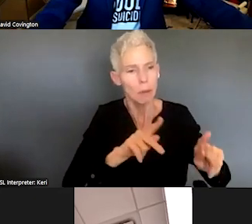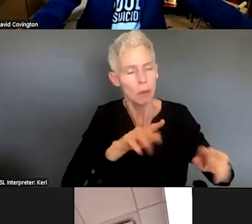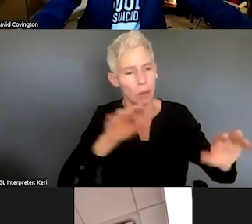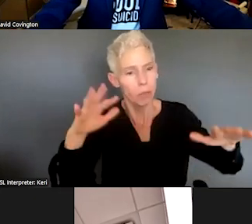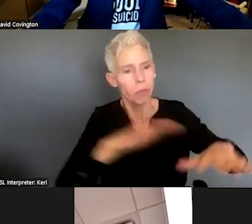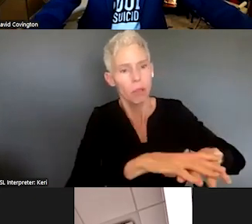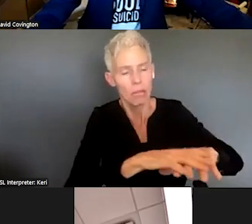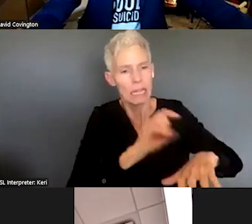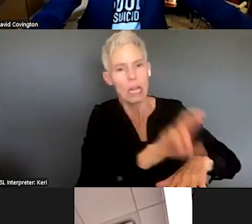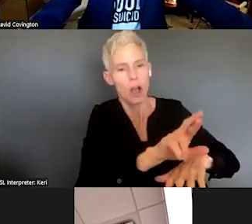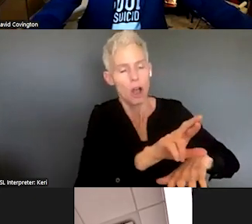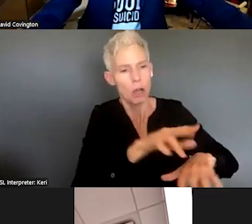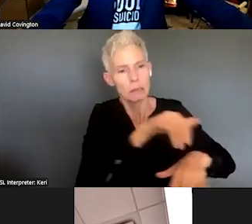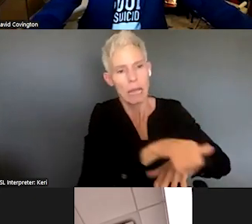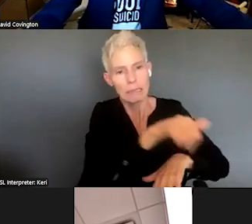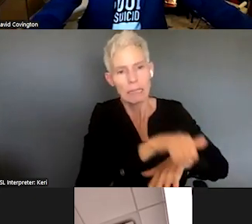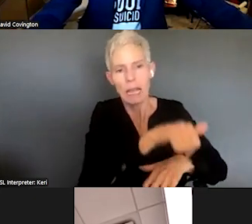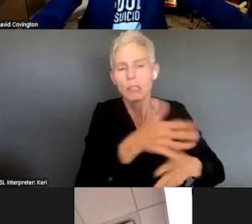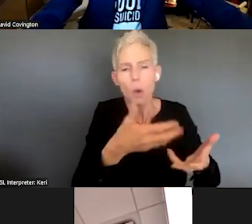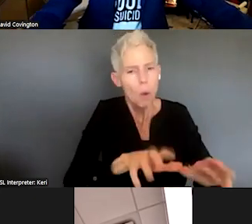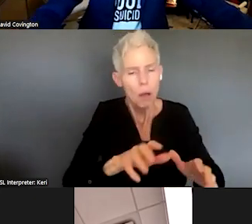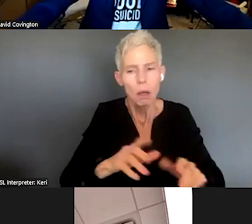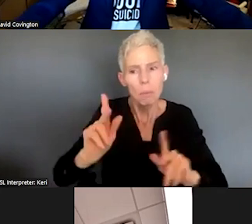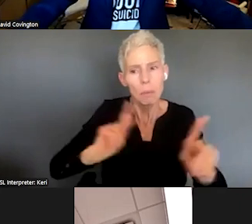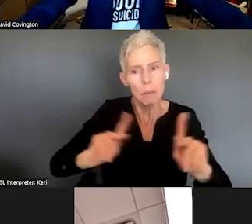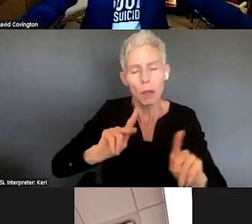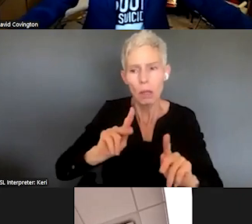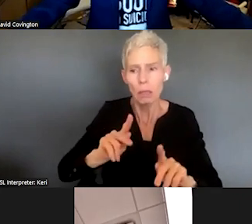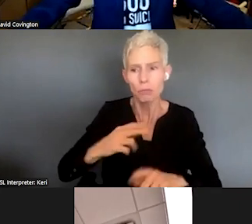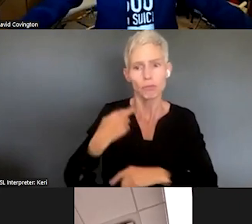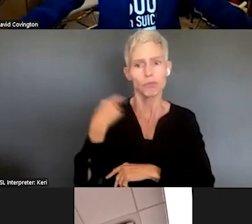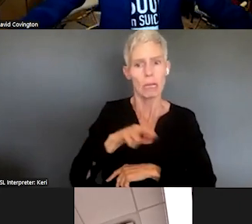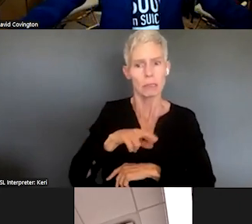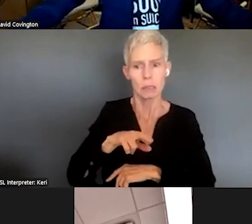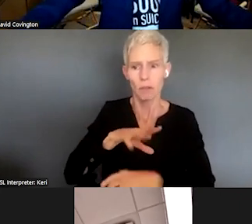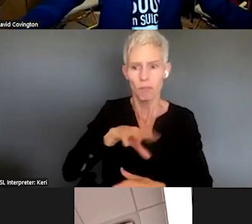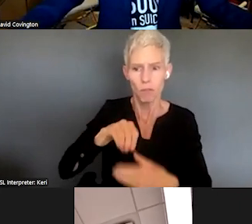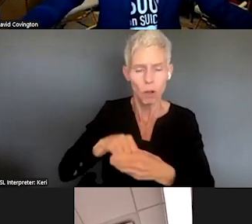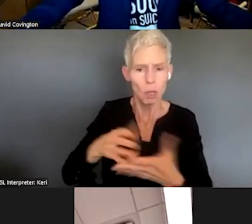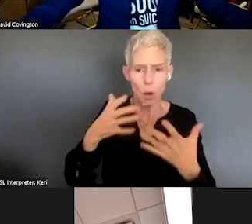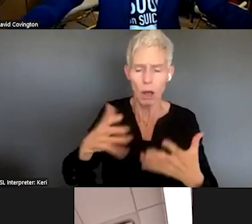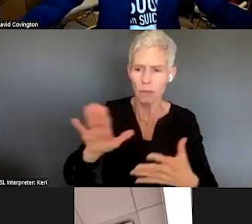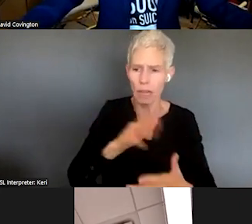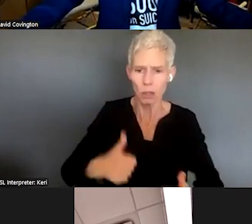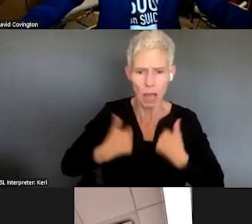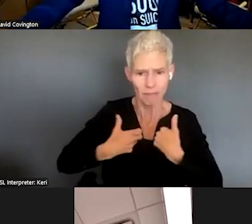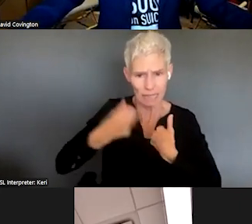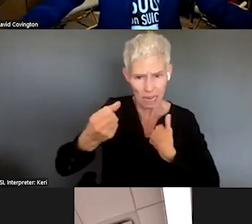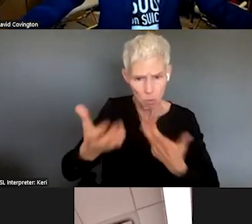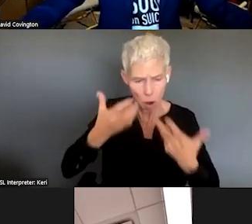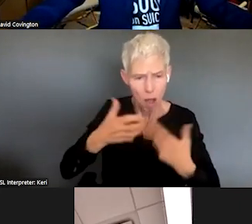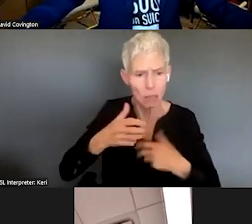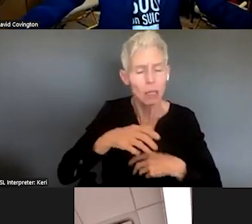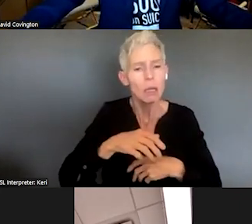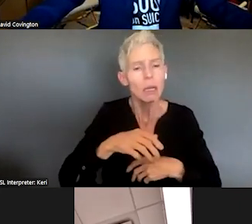know people at risk for suicide and other behavioral health crises some number of them are going to end up in emergency rooms. And then we need